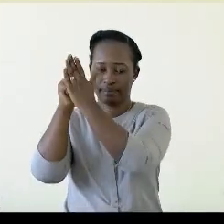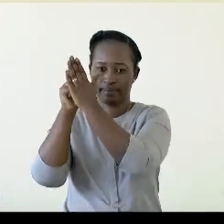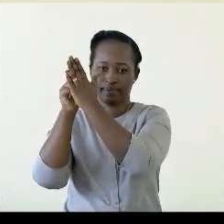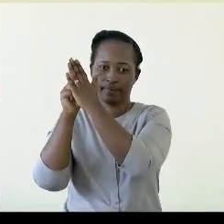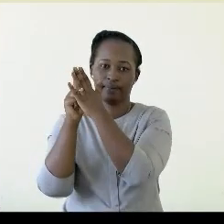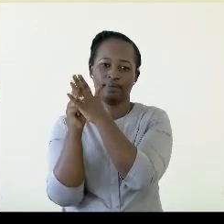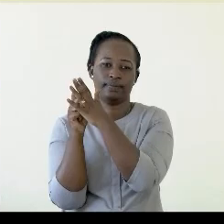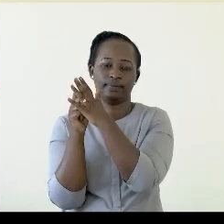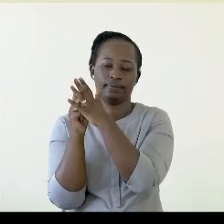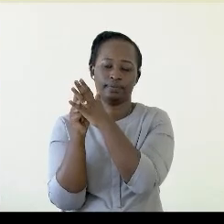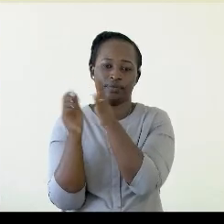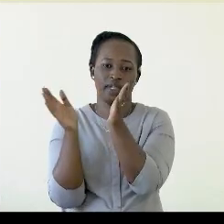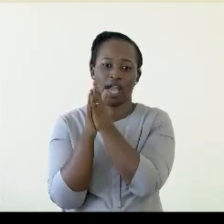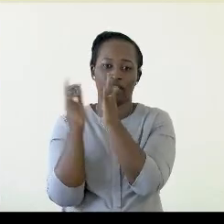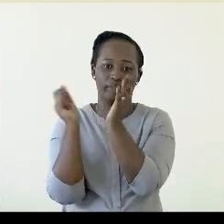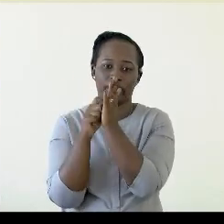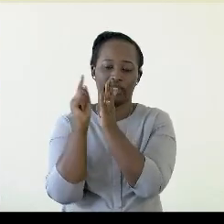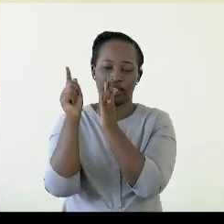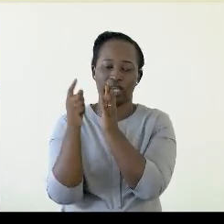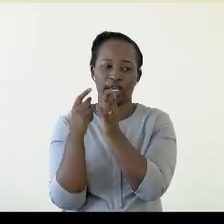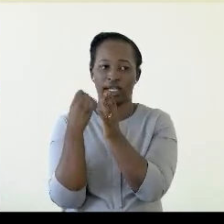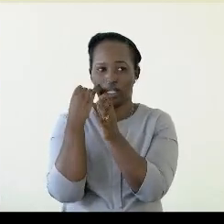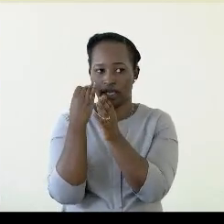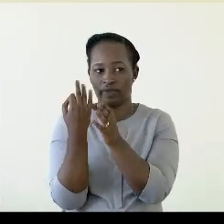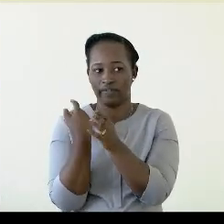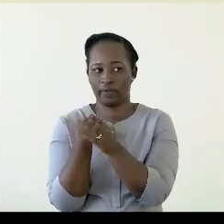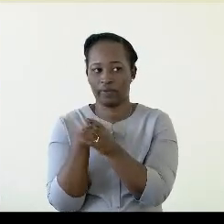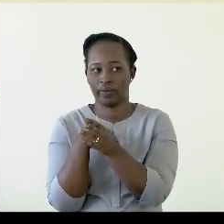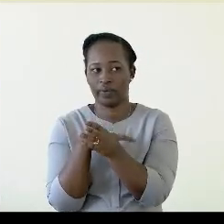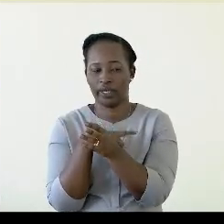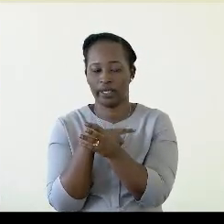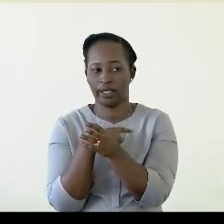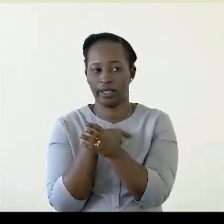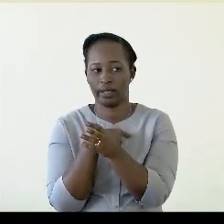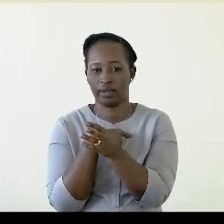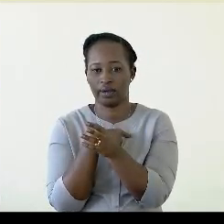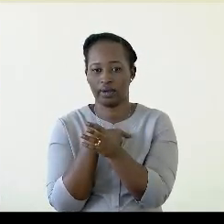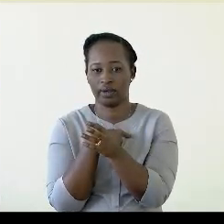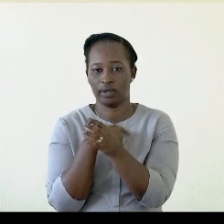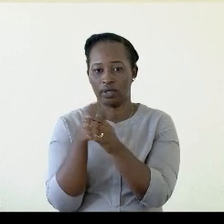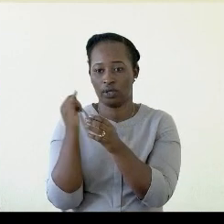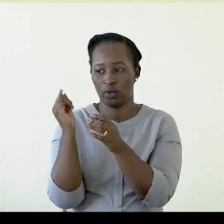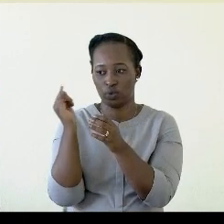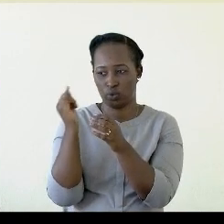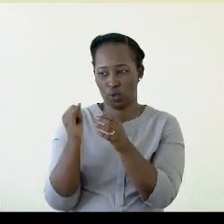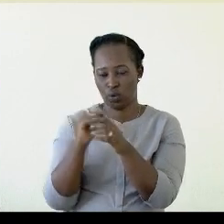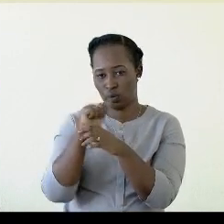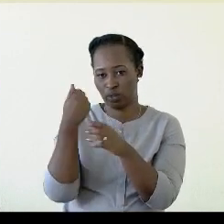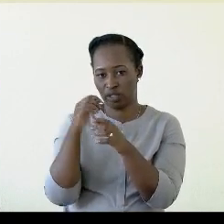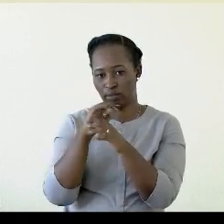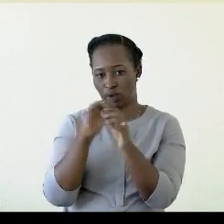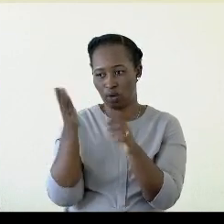point there. And the point there, if we draw another line, straight